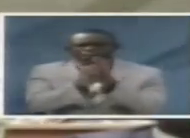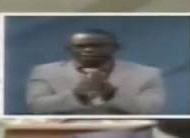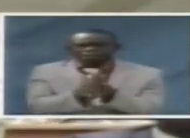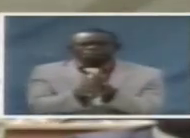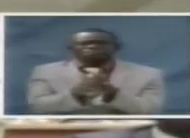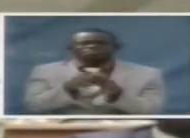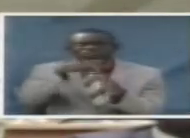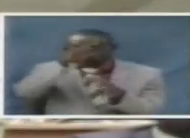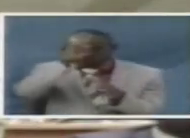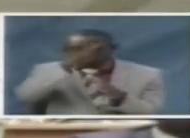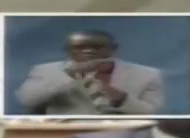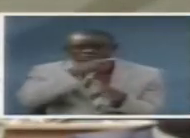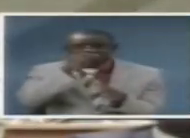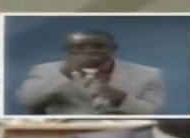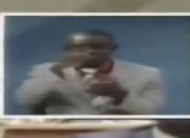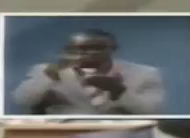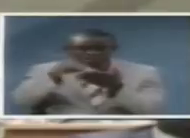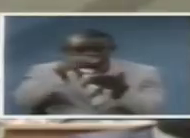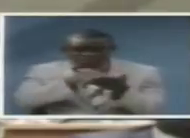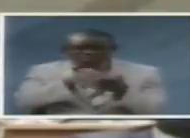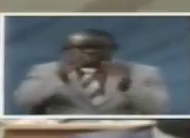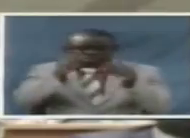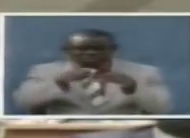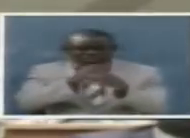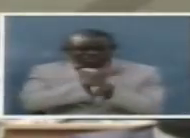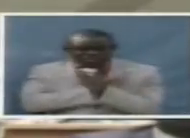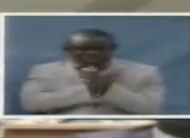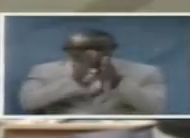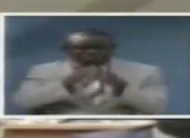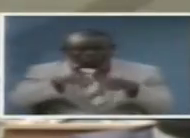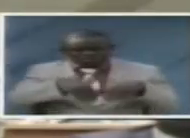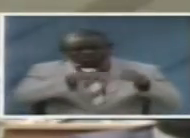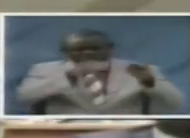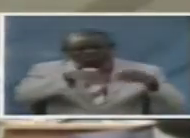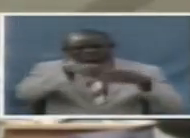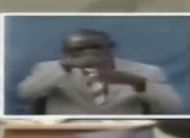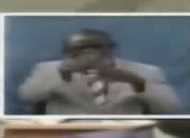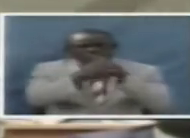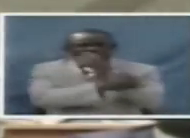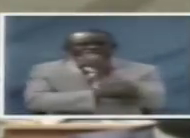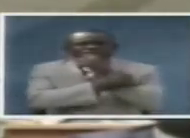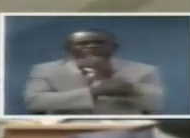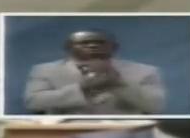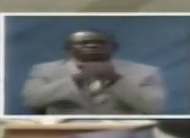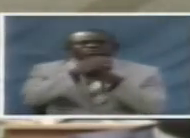export of 1 million goats to the Middle East. Mr. Speaker,